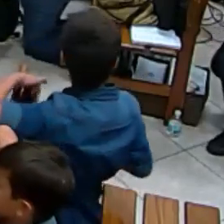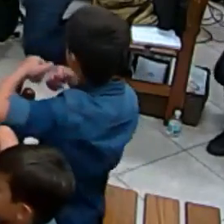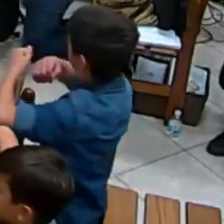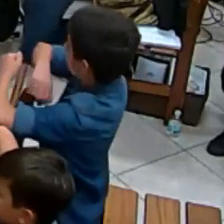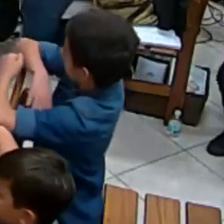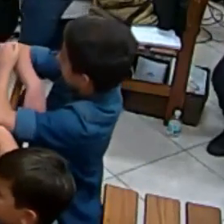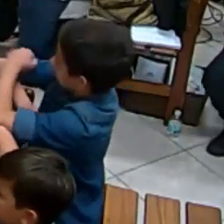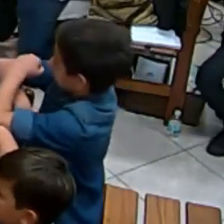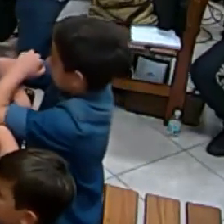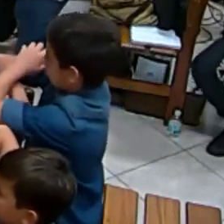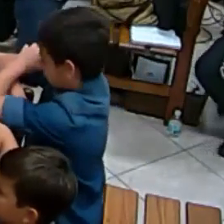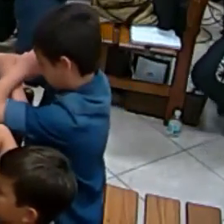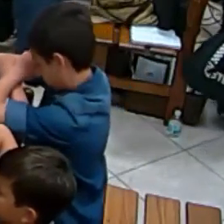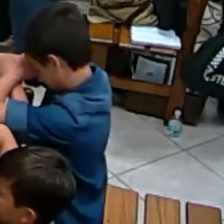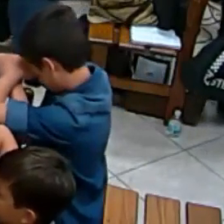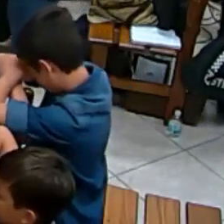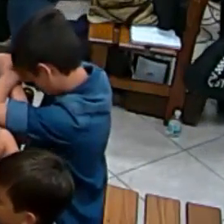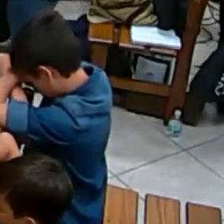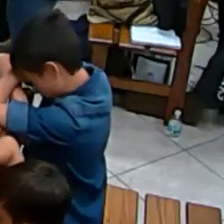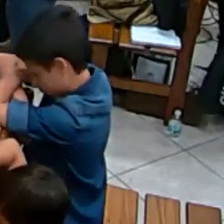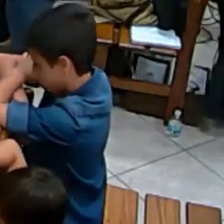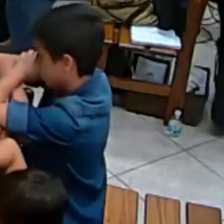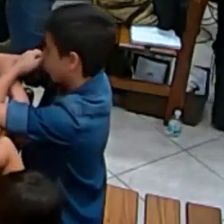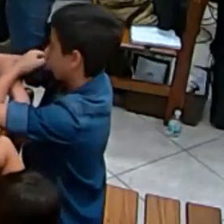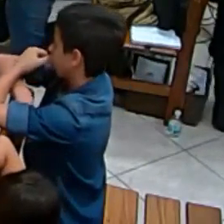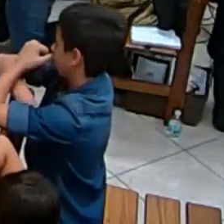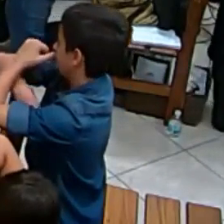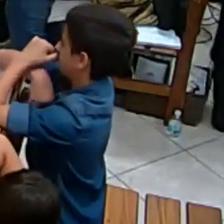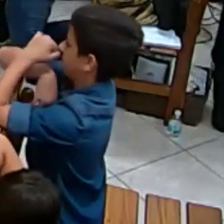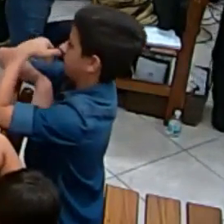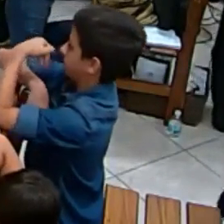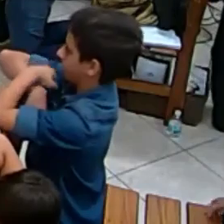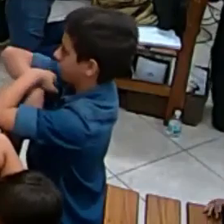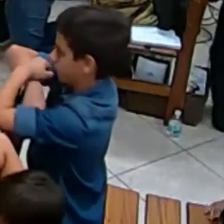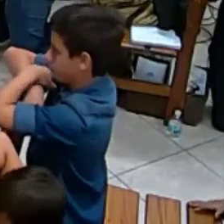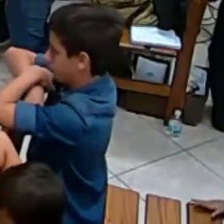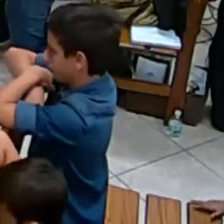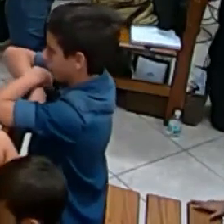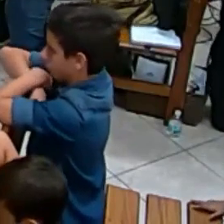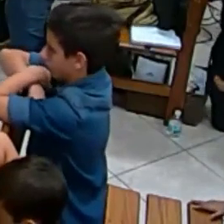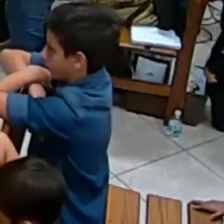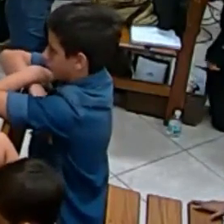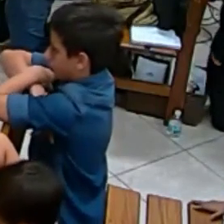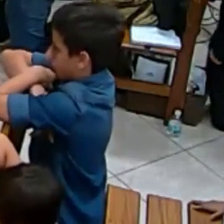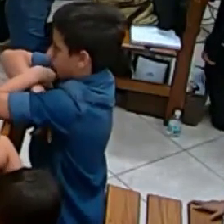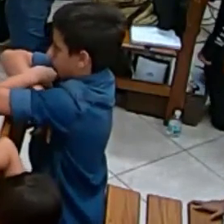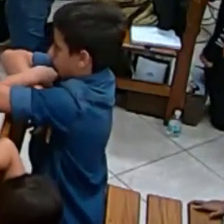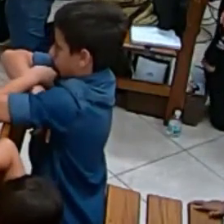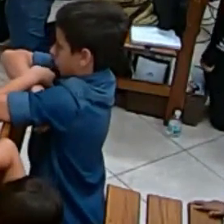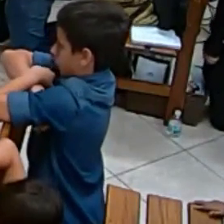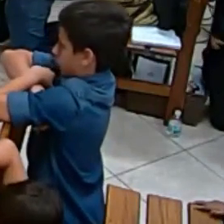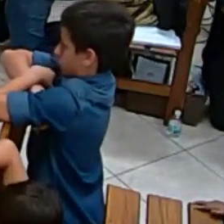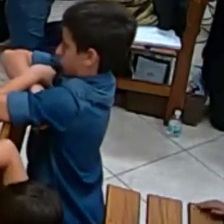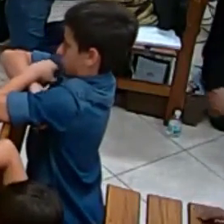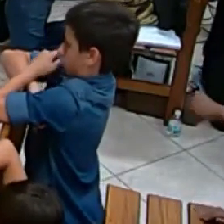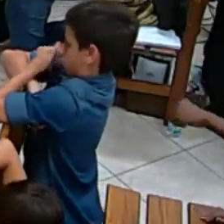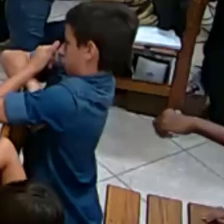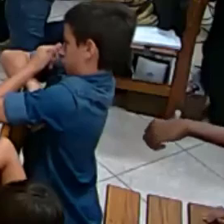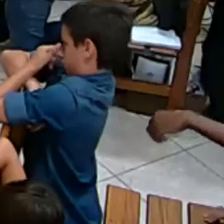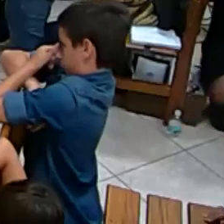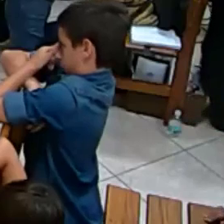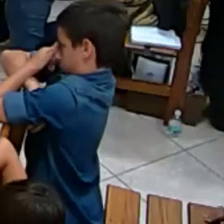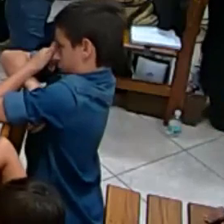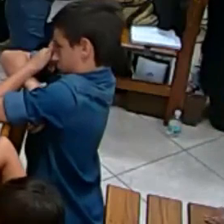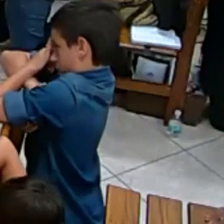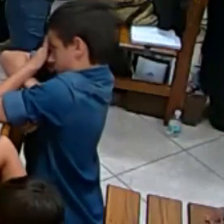may be blessing the life of the brethren. The Lord also has shown in a vision that the youth,